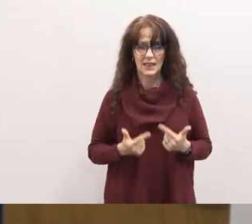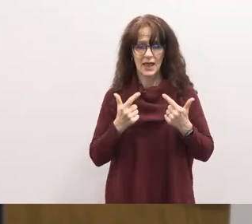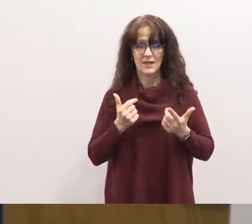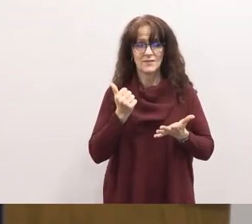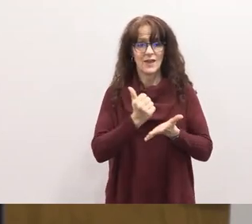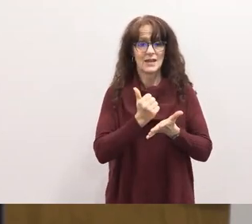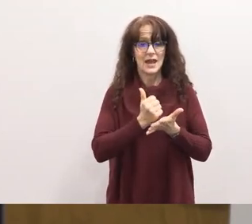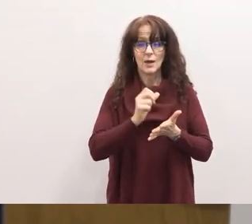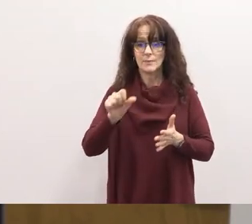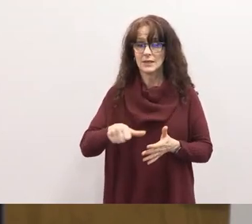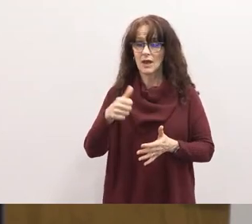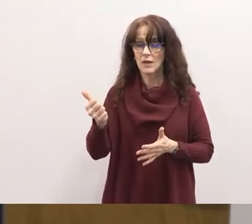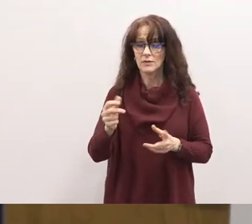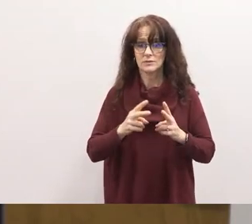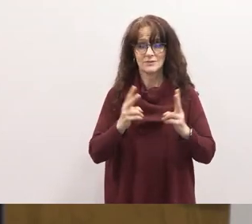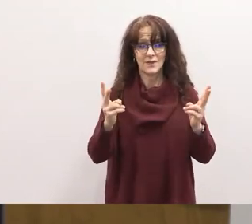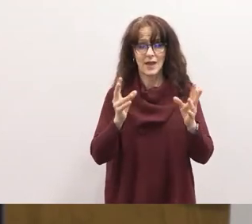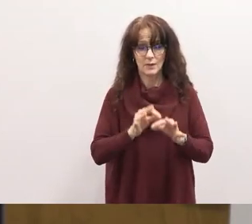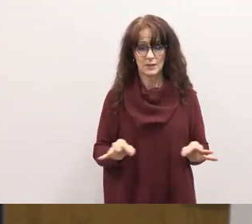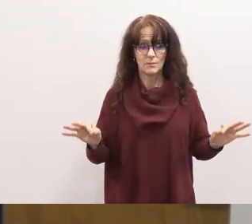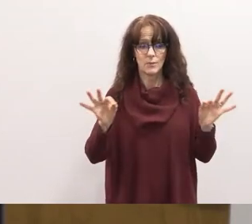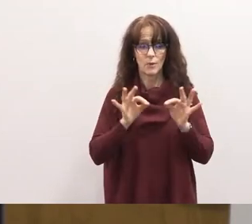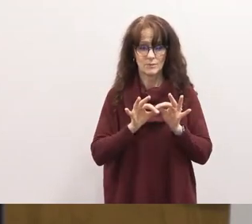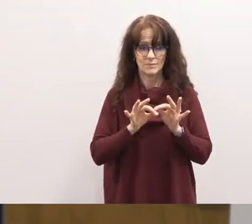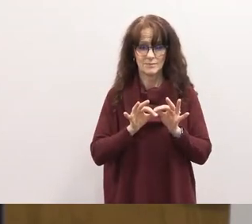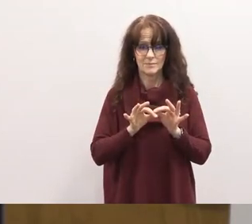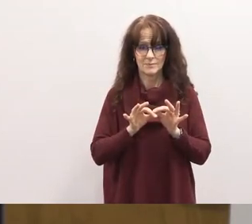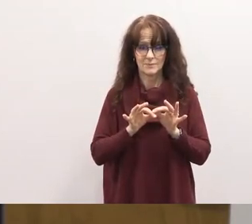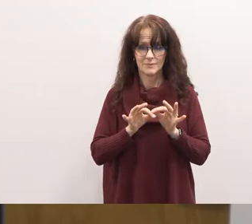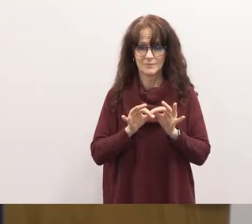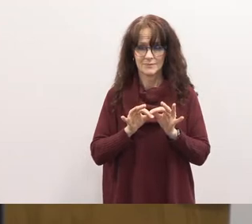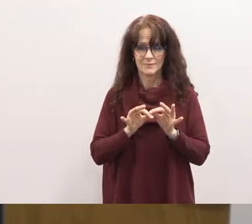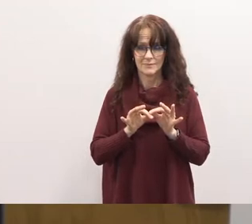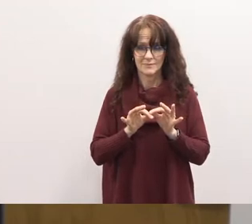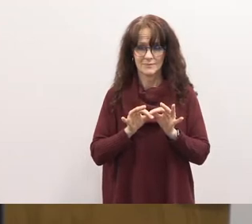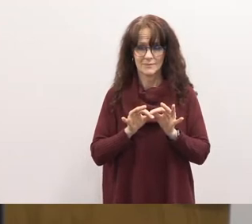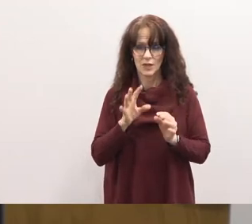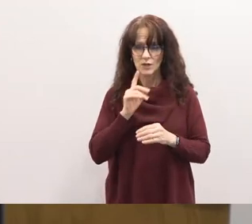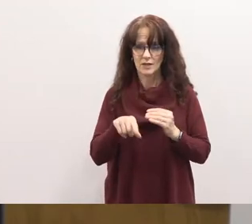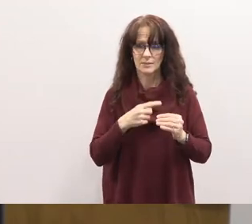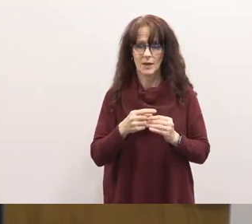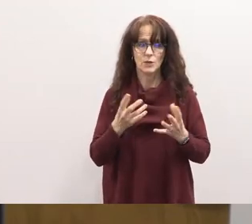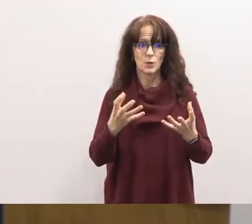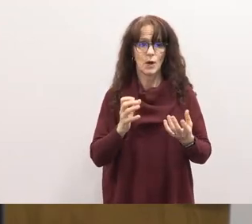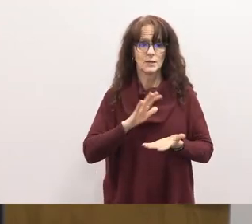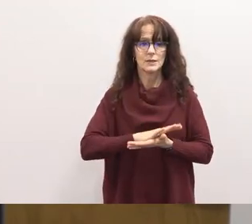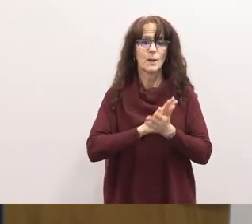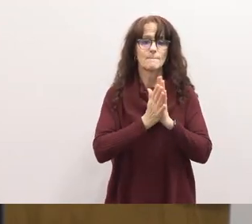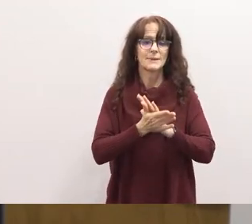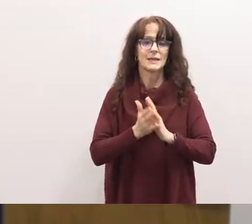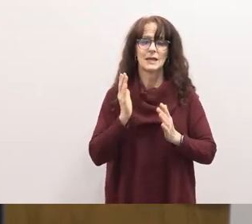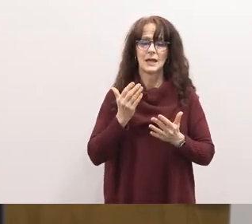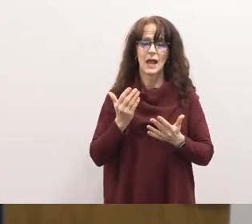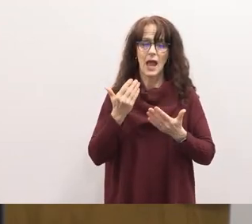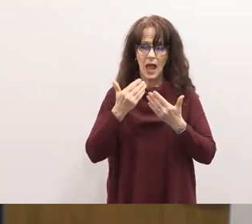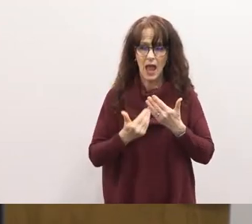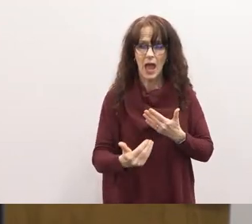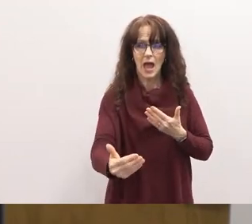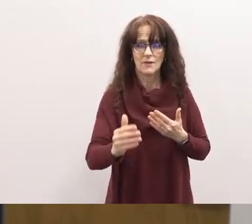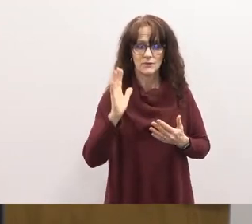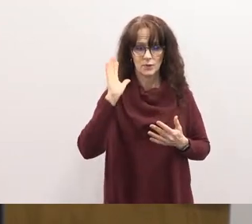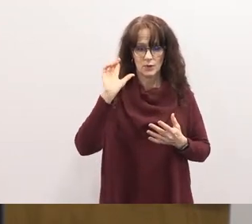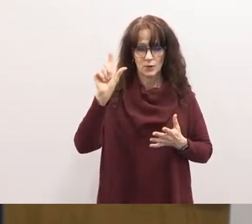others is just as important. And with that said, you talked about what you wanted to be after you graduate from high school.